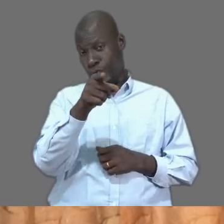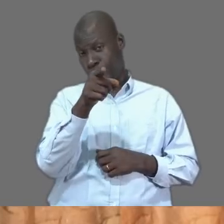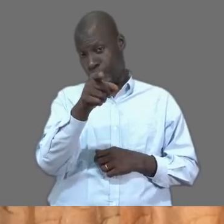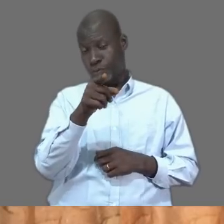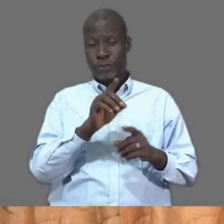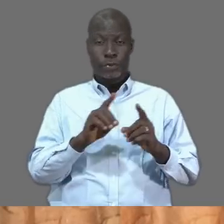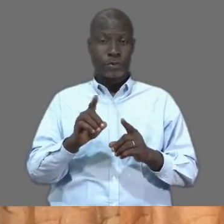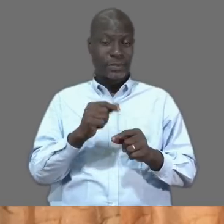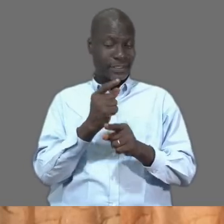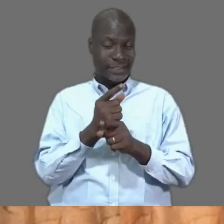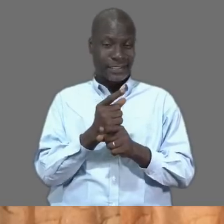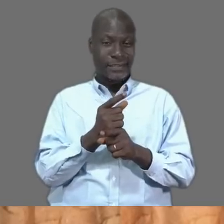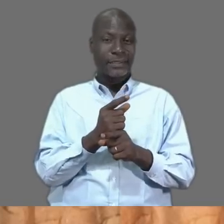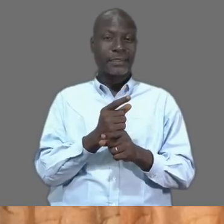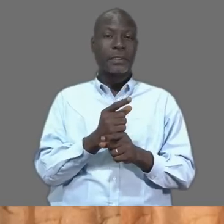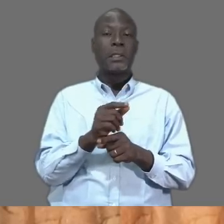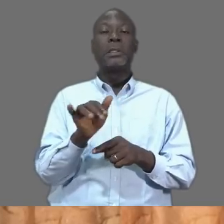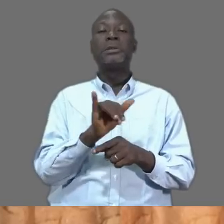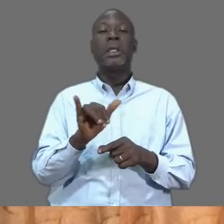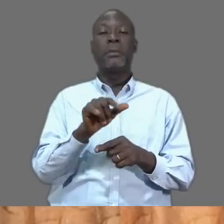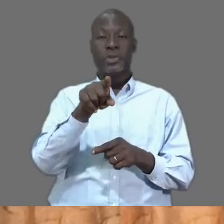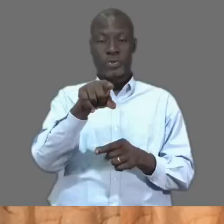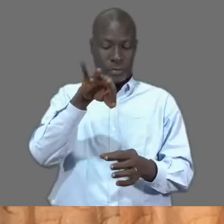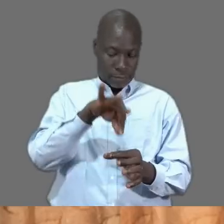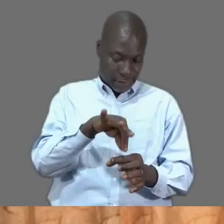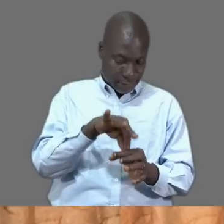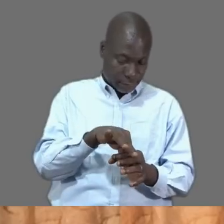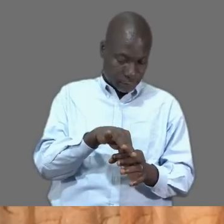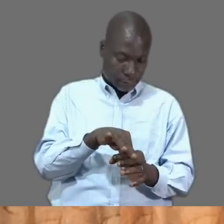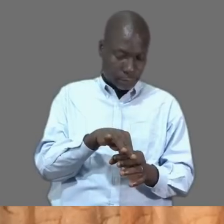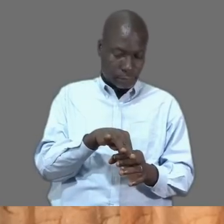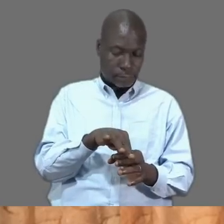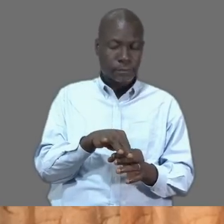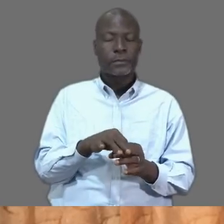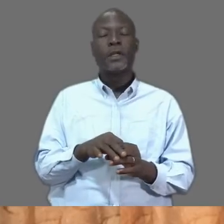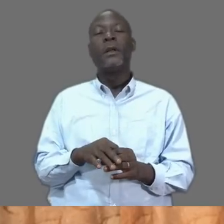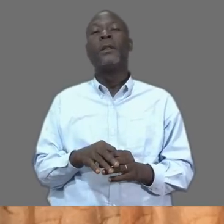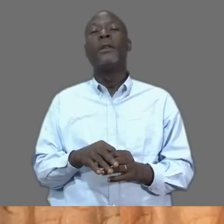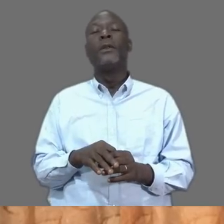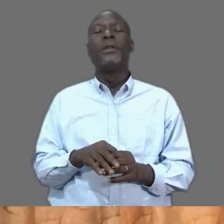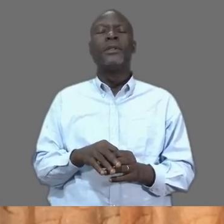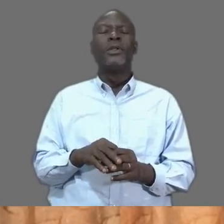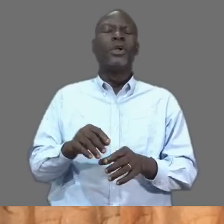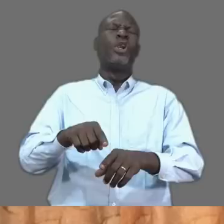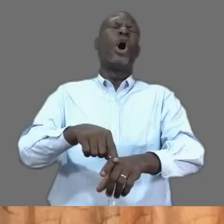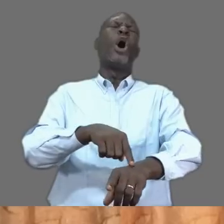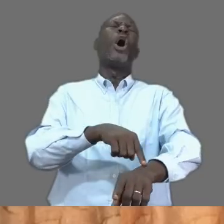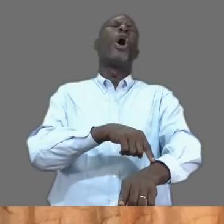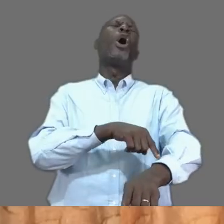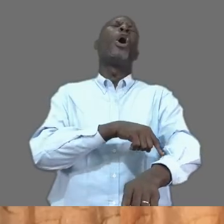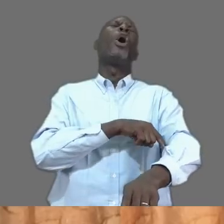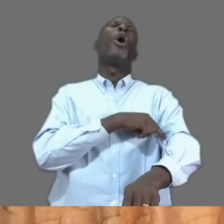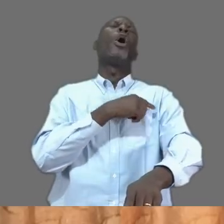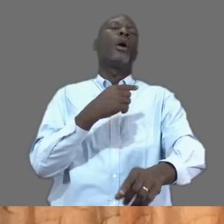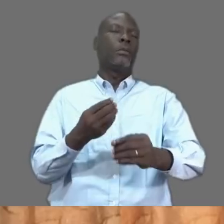de watutu efom na wodi aduaba ehye ho e chari chari chari chari chari tesa